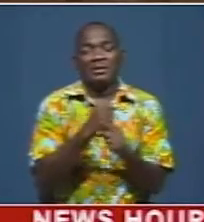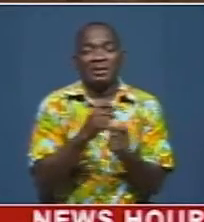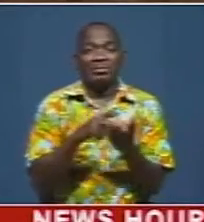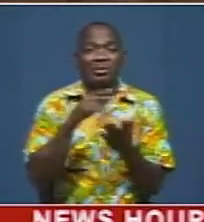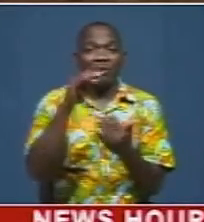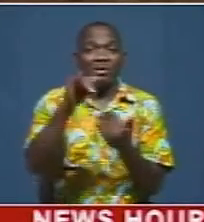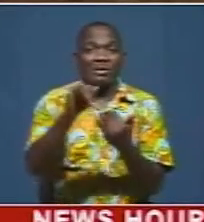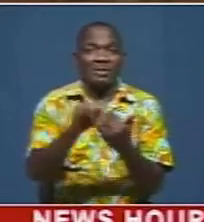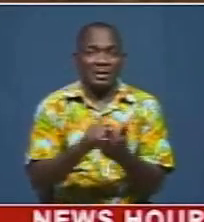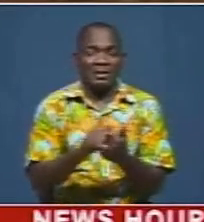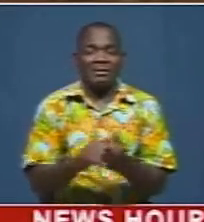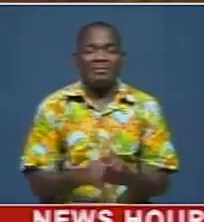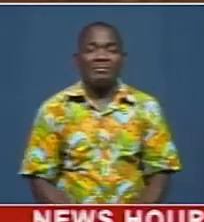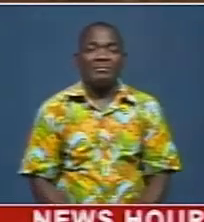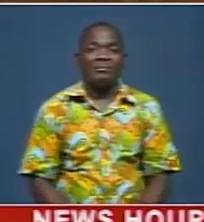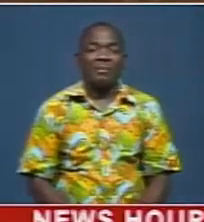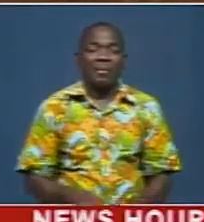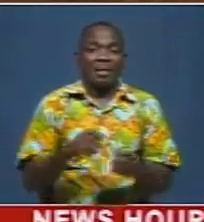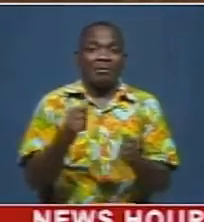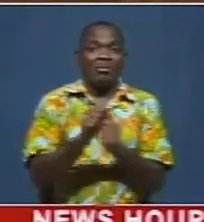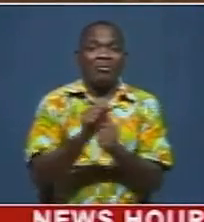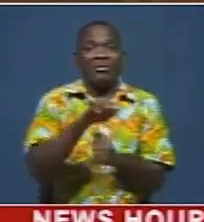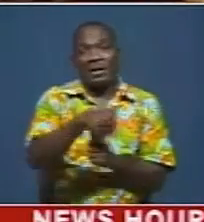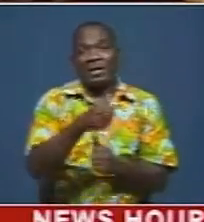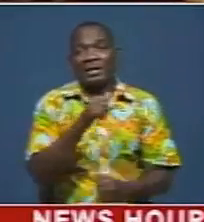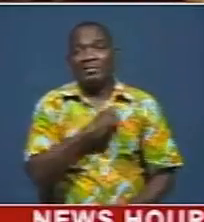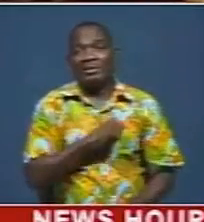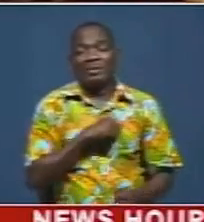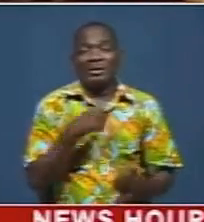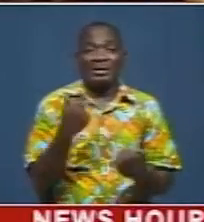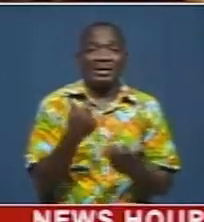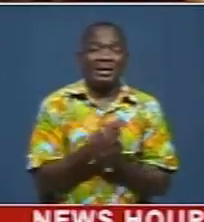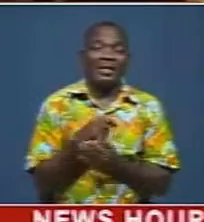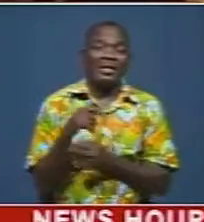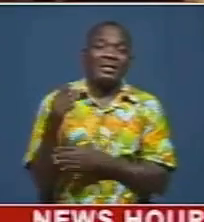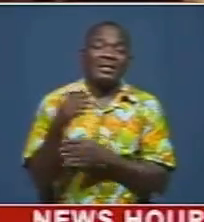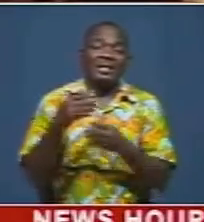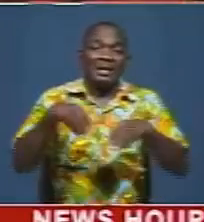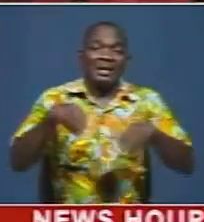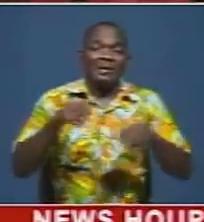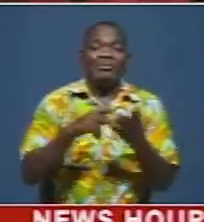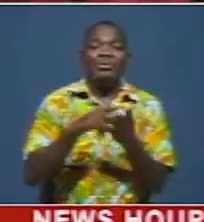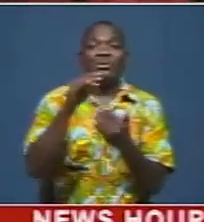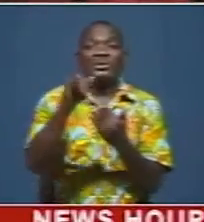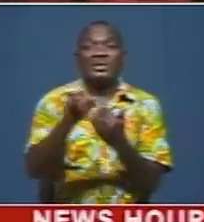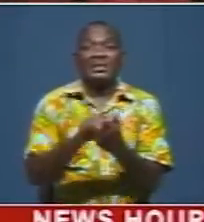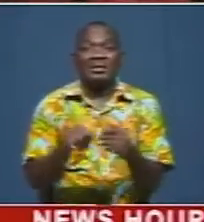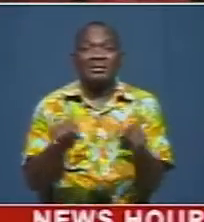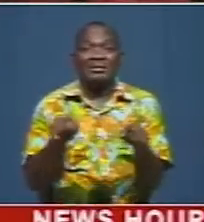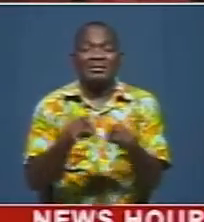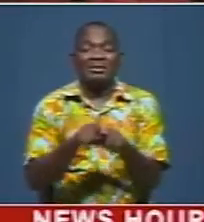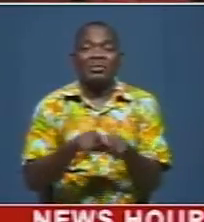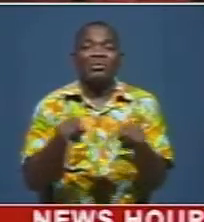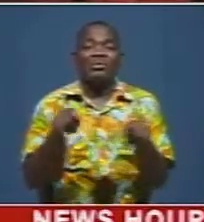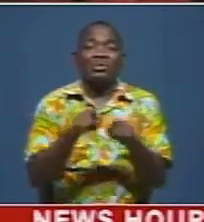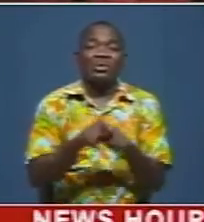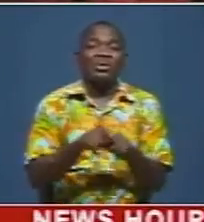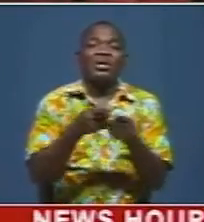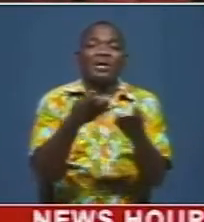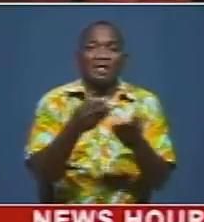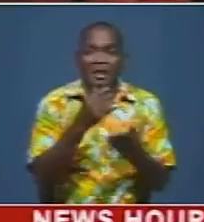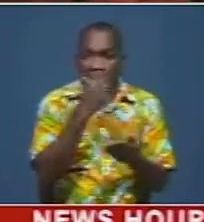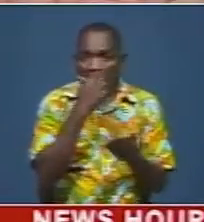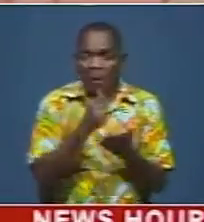project's lifetime. Among other benefits, the Ghana Share Landscape Emission Reductions Project will also bring about